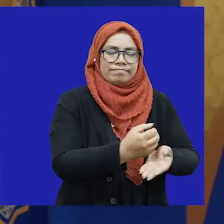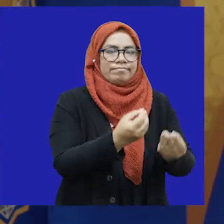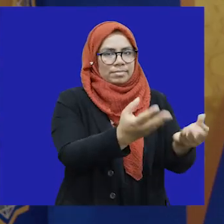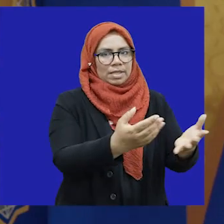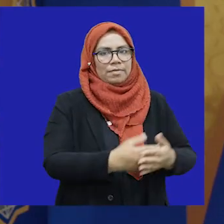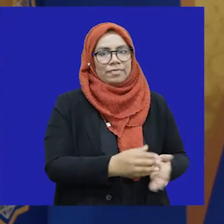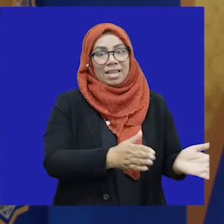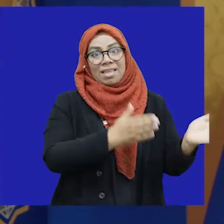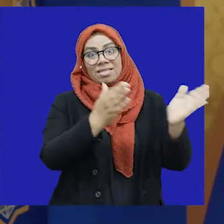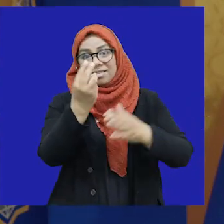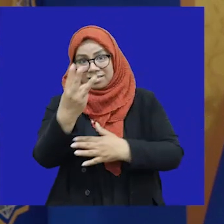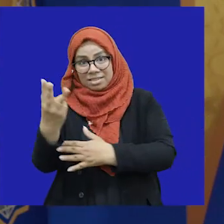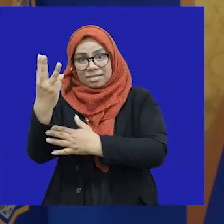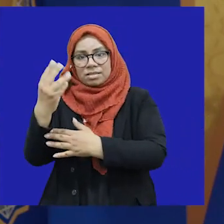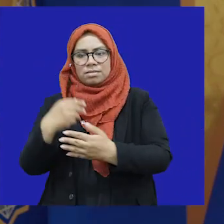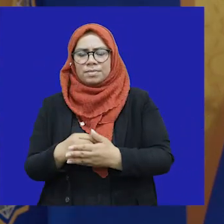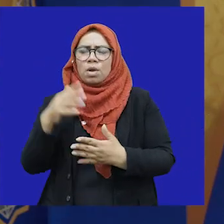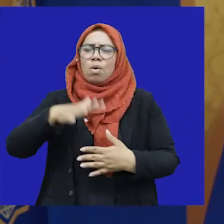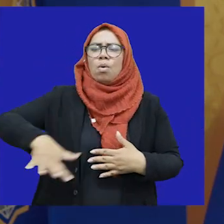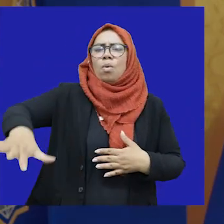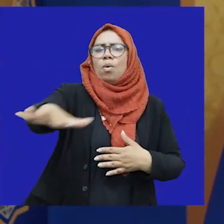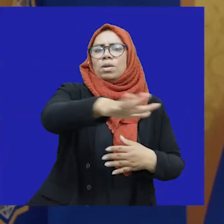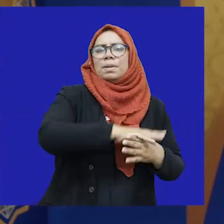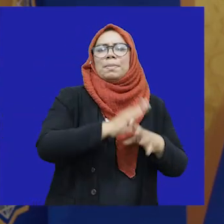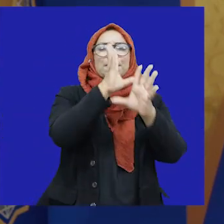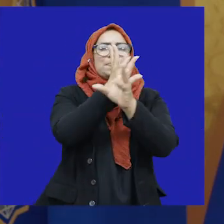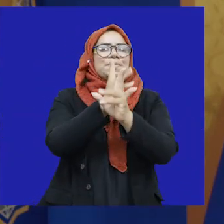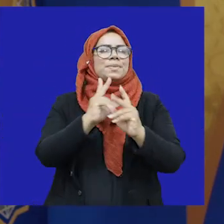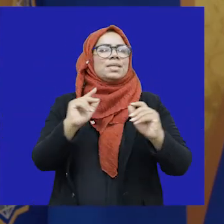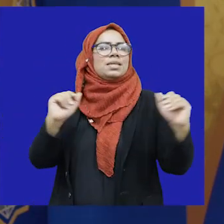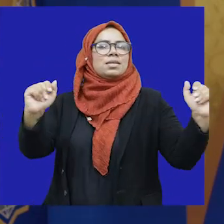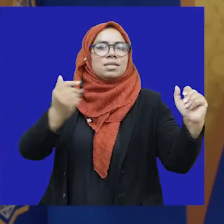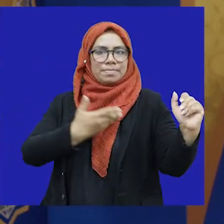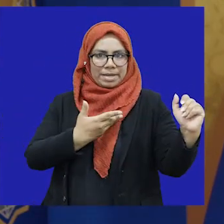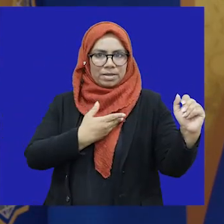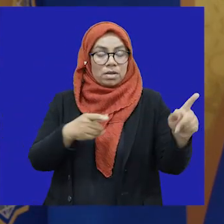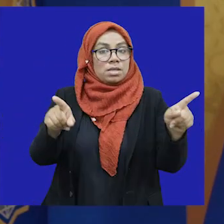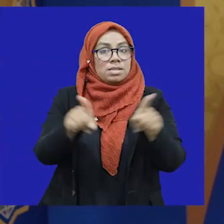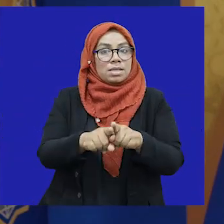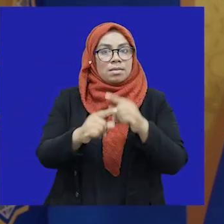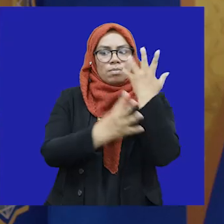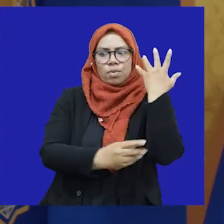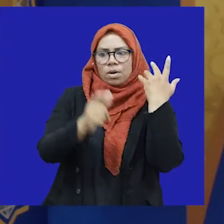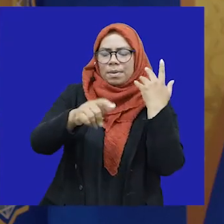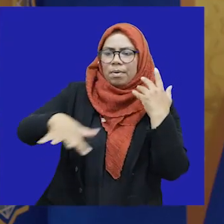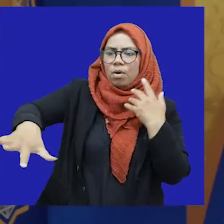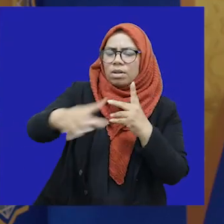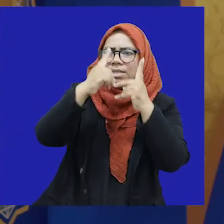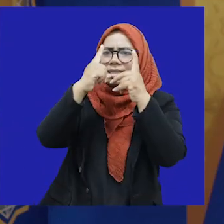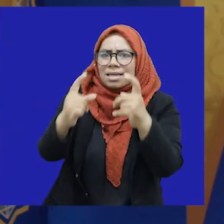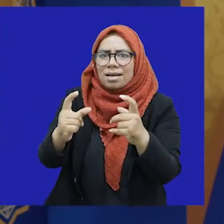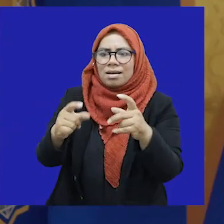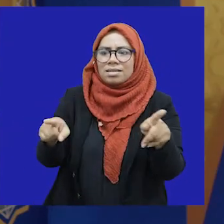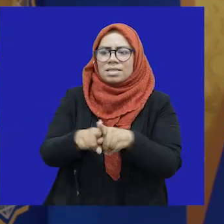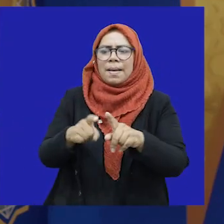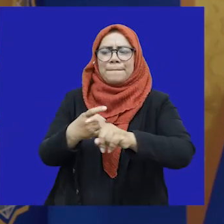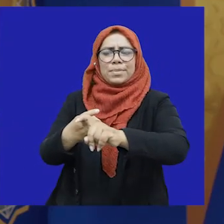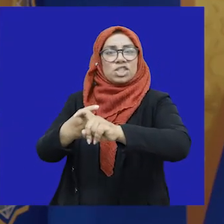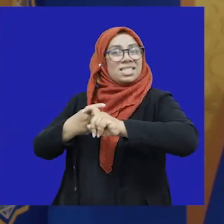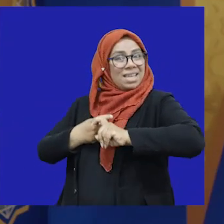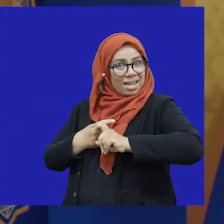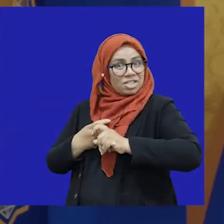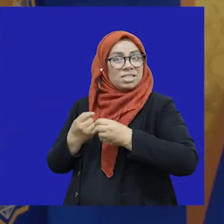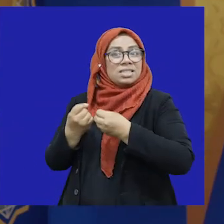the hearts of those inclined towards Islam. This category includes those who may be given zakat to open their hearts